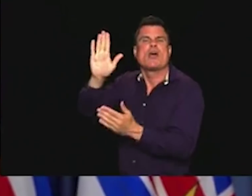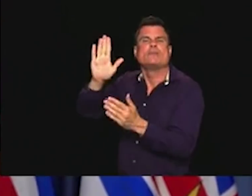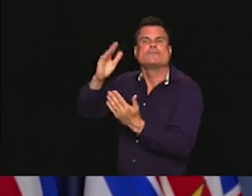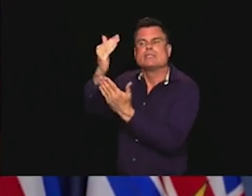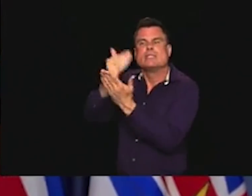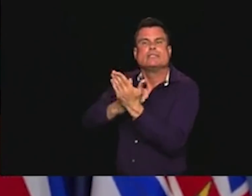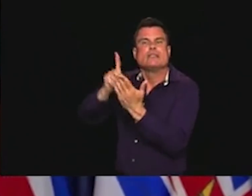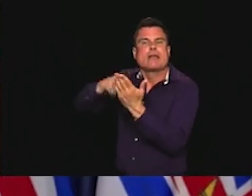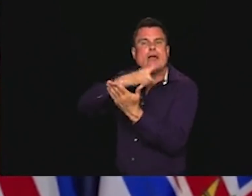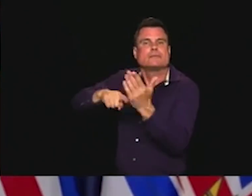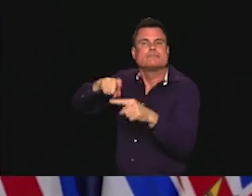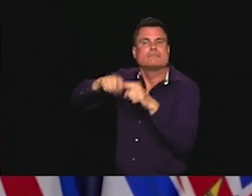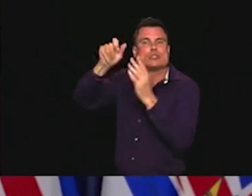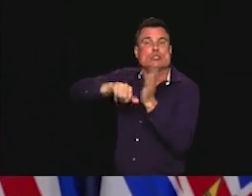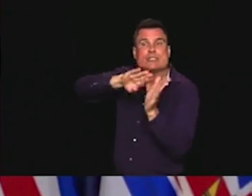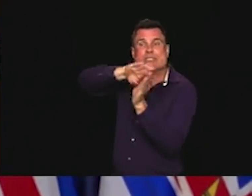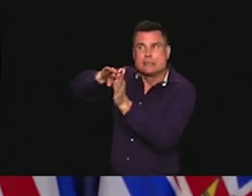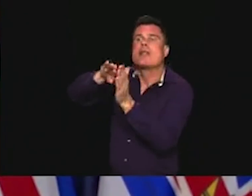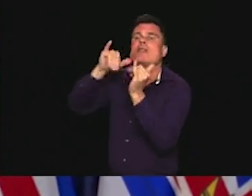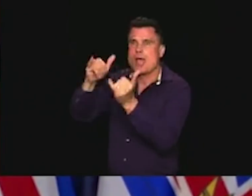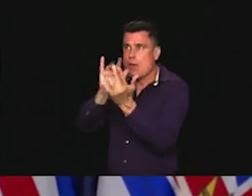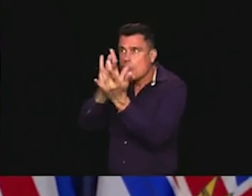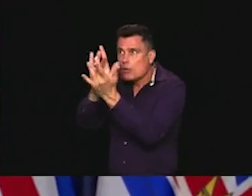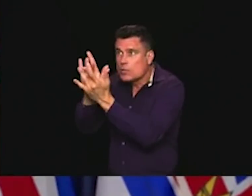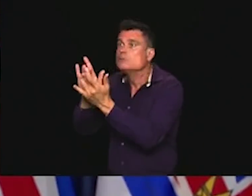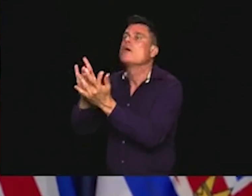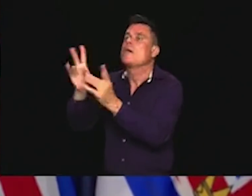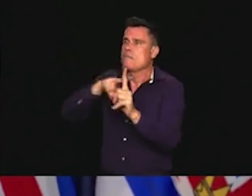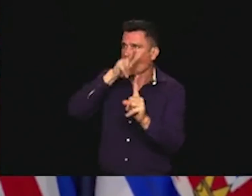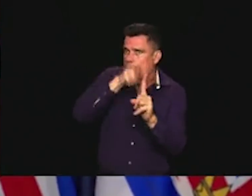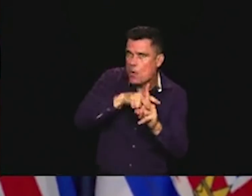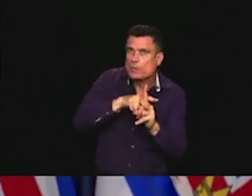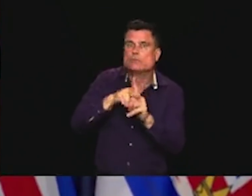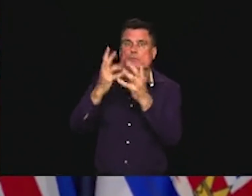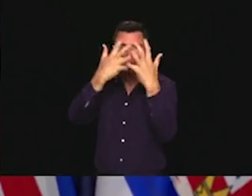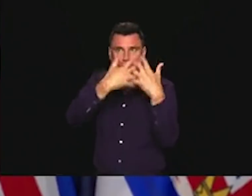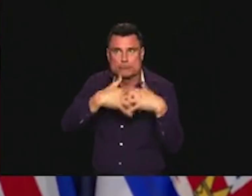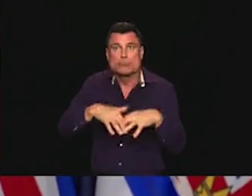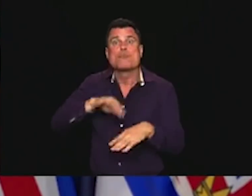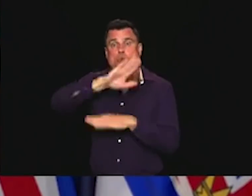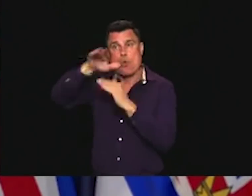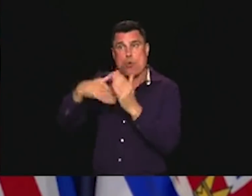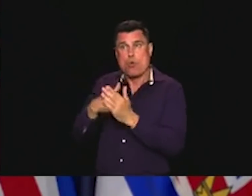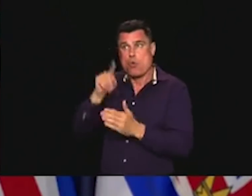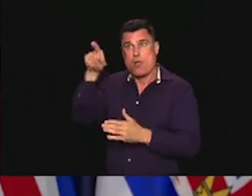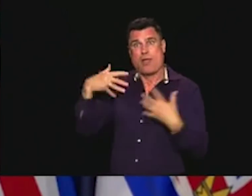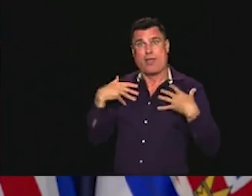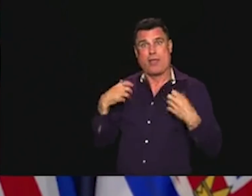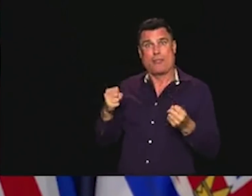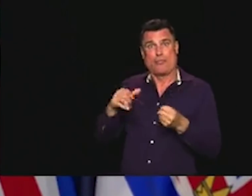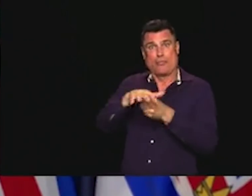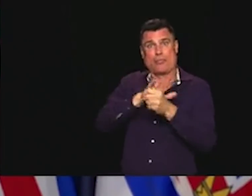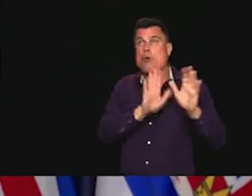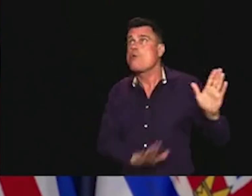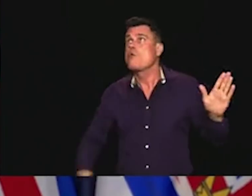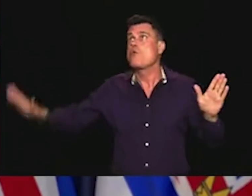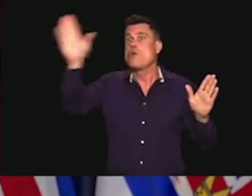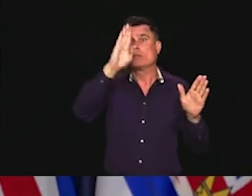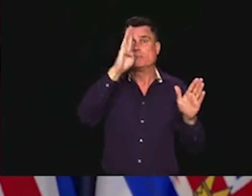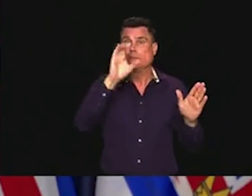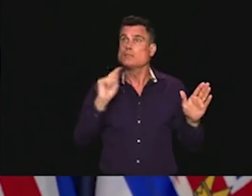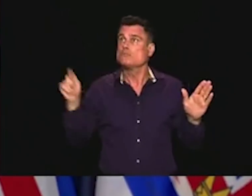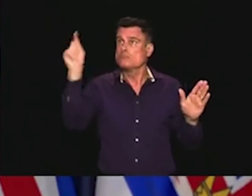government, as well as donations. Just wanted to update you. As you know, yesterday we resumed non-urgent